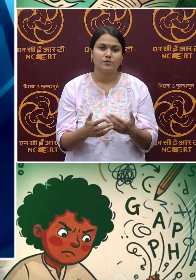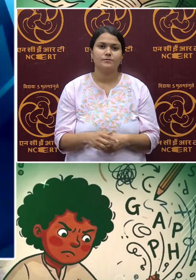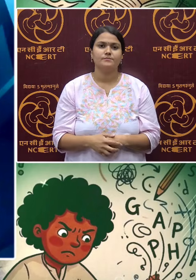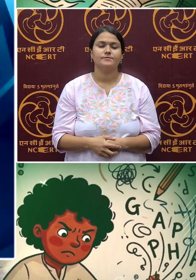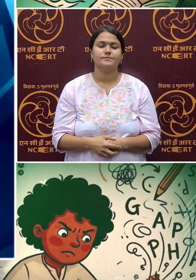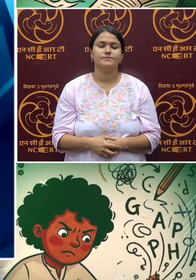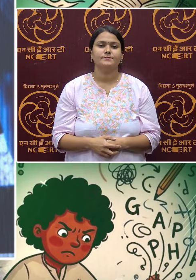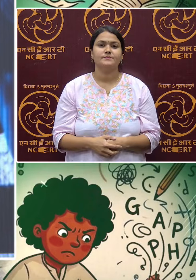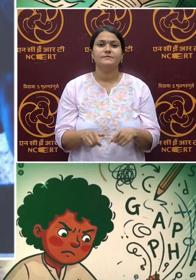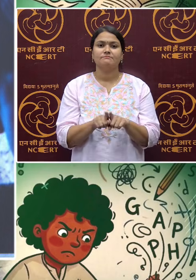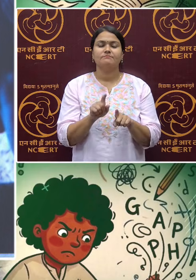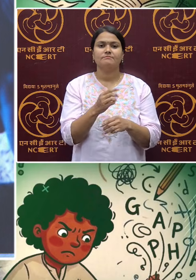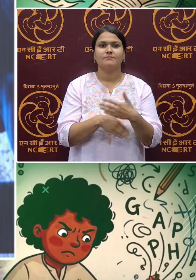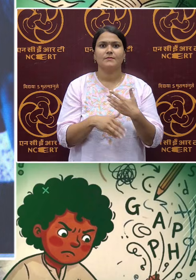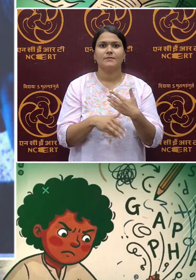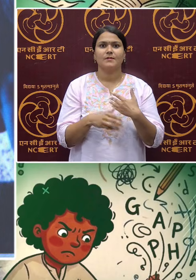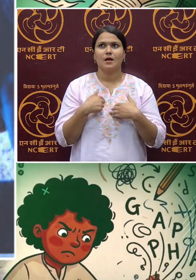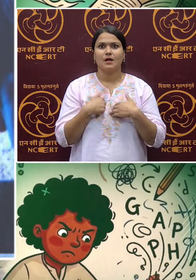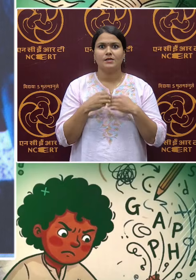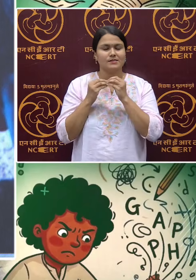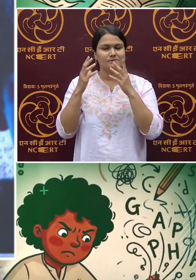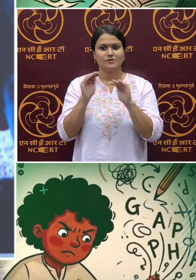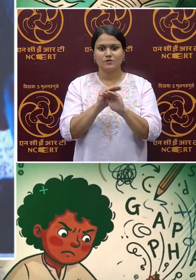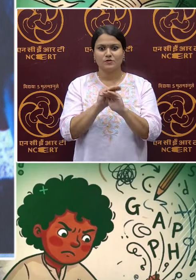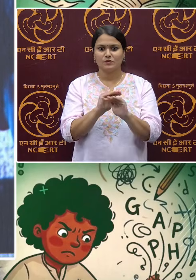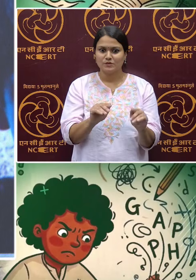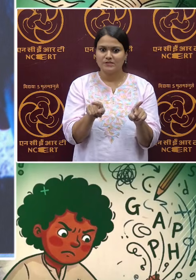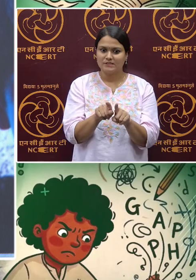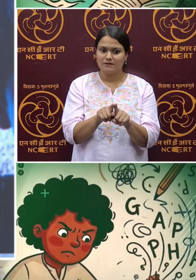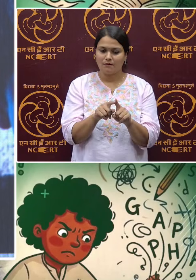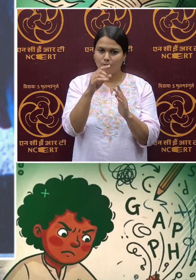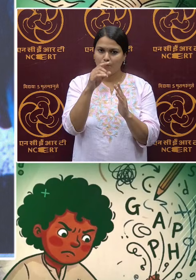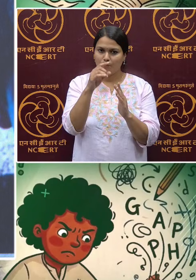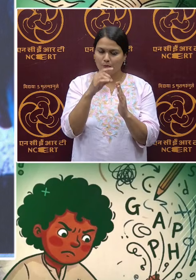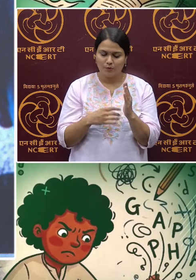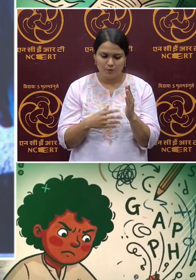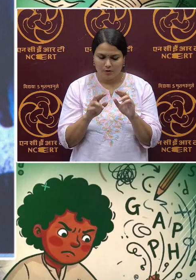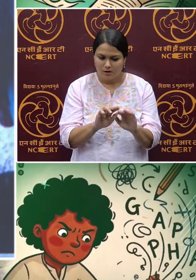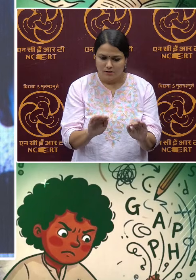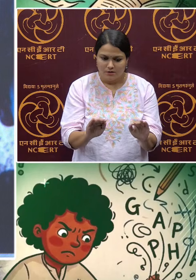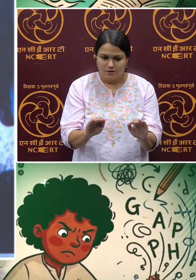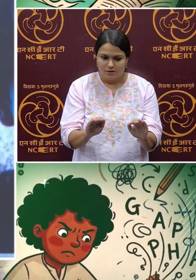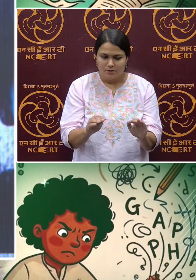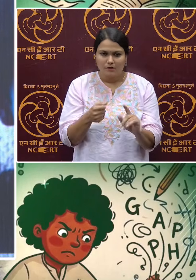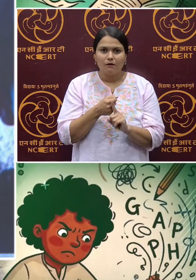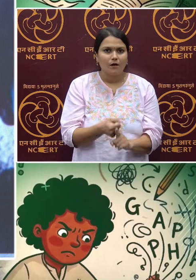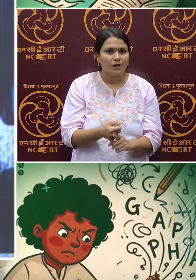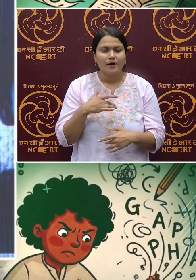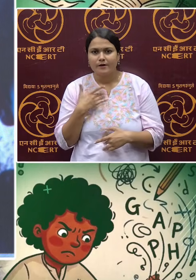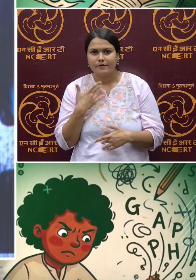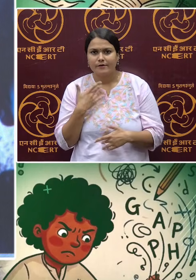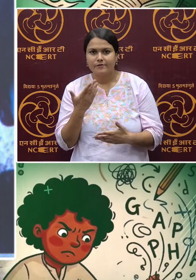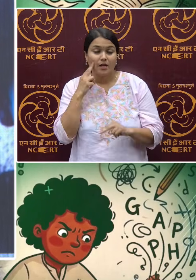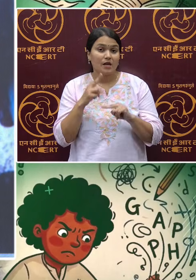were dyslexic. Now I can imagine what you or children like you must have gone through, when that condition was